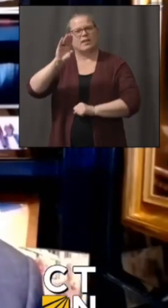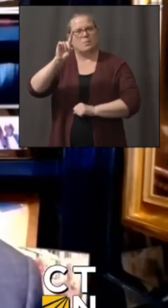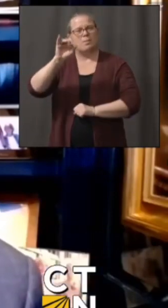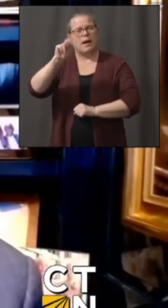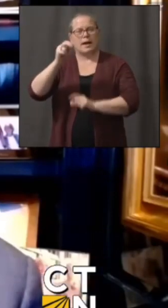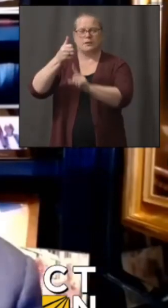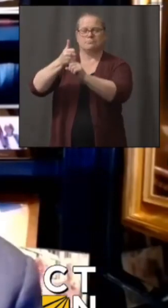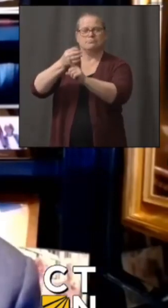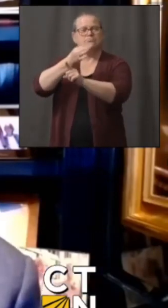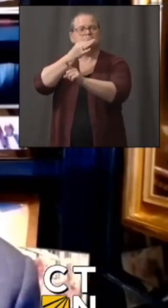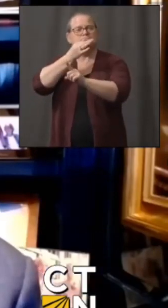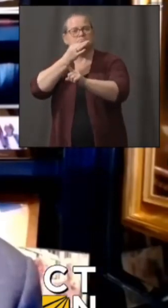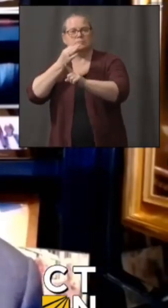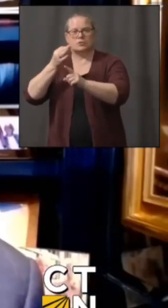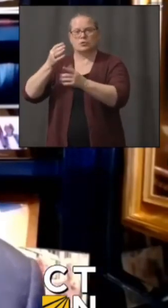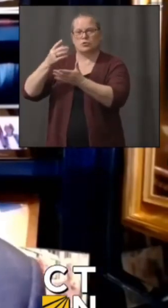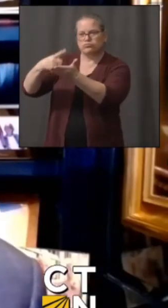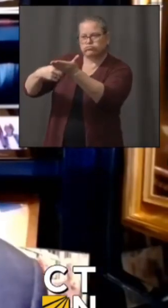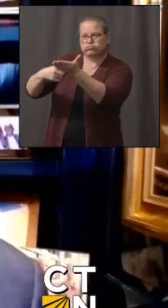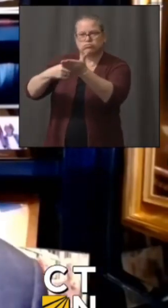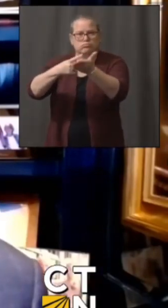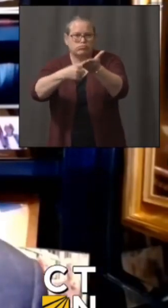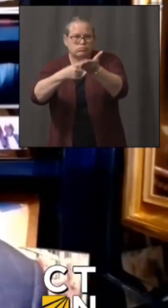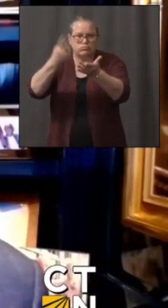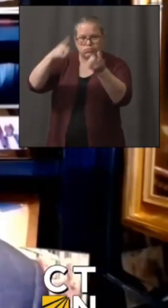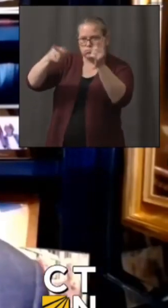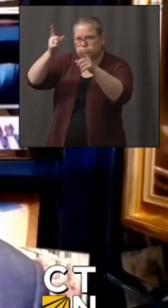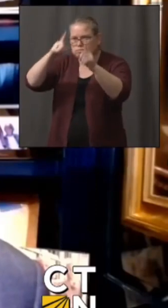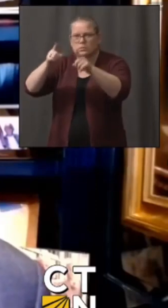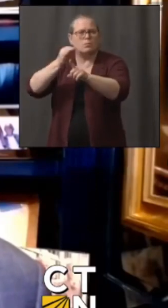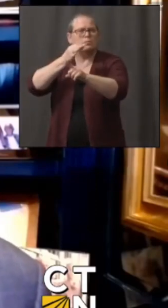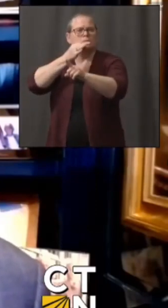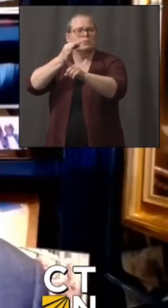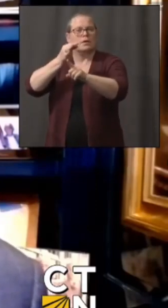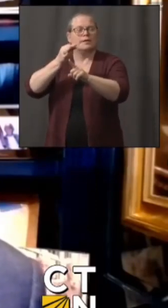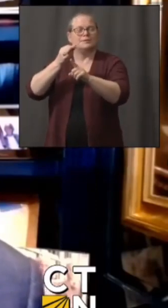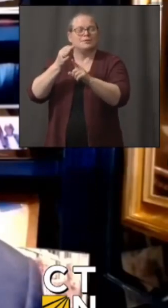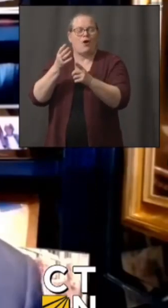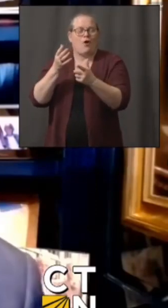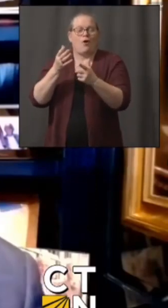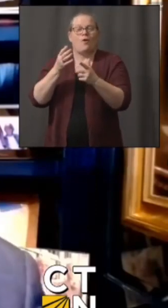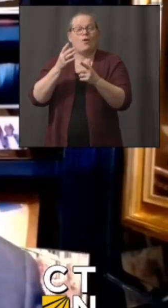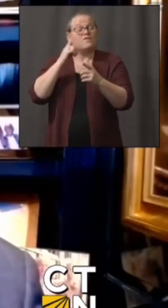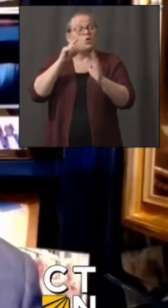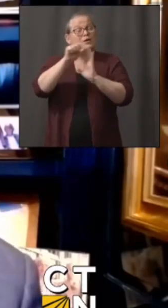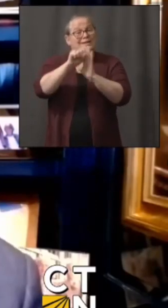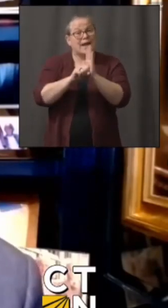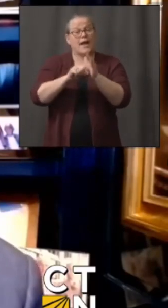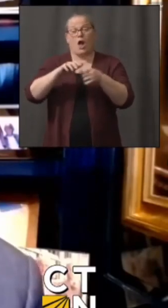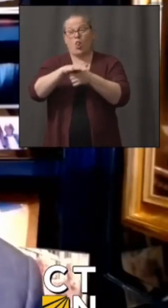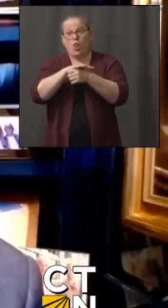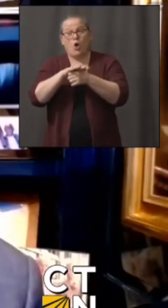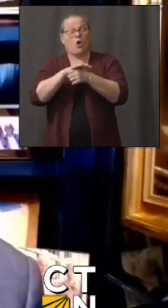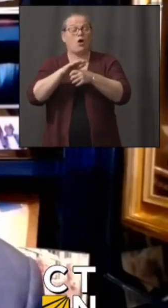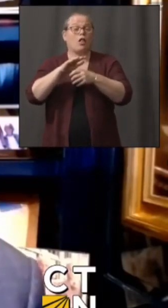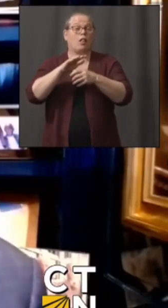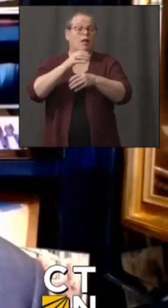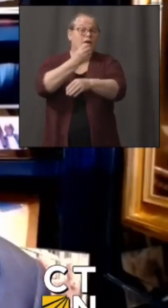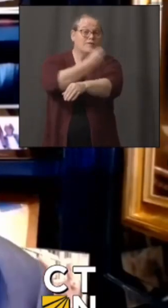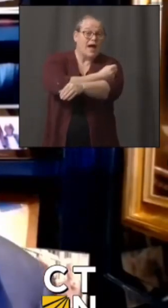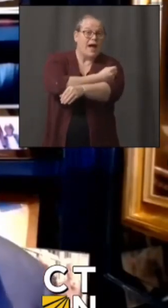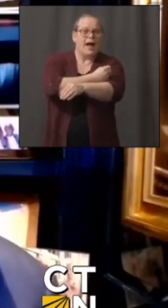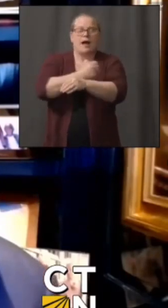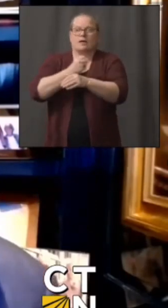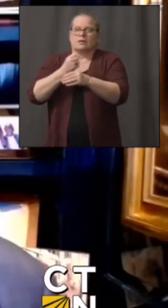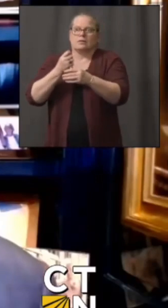to the supplemental for our small businesses and state and local and the vaccinations, I got to believe there'll be a consensus. Maybe